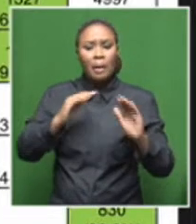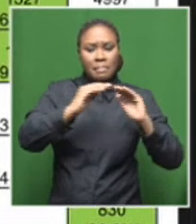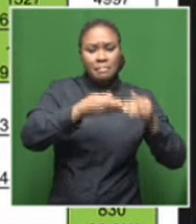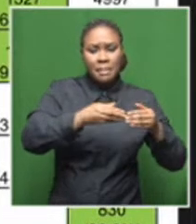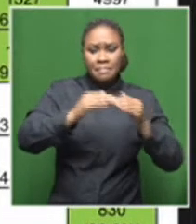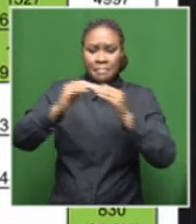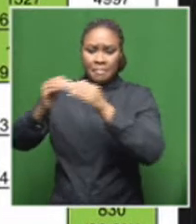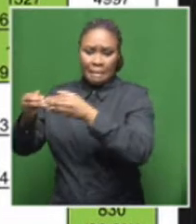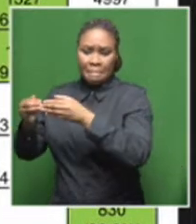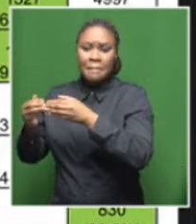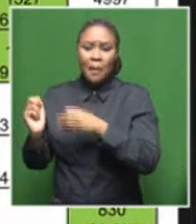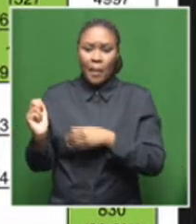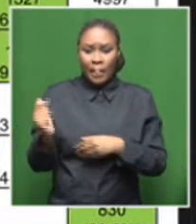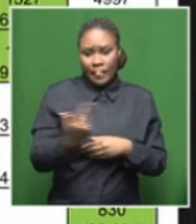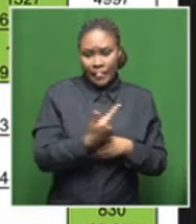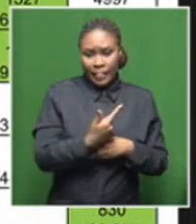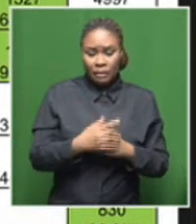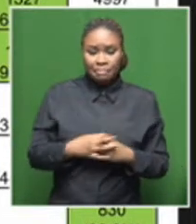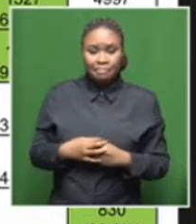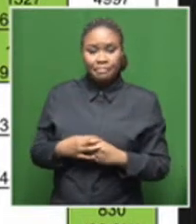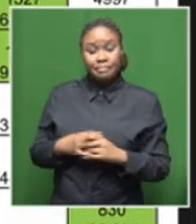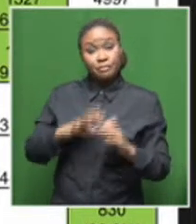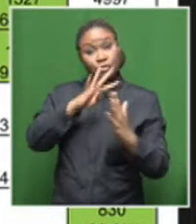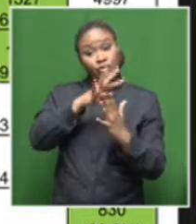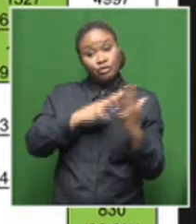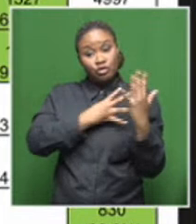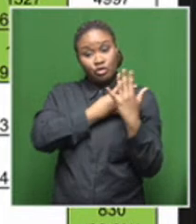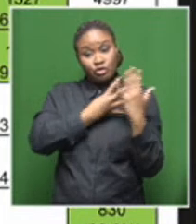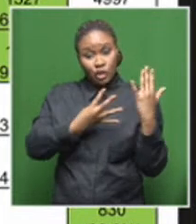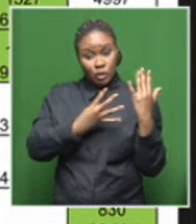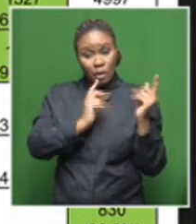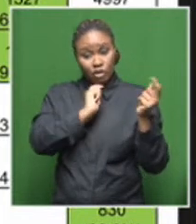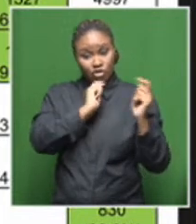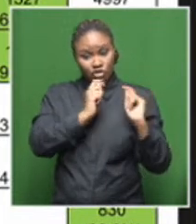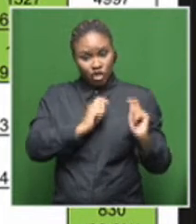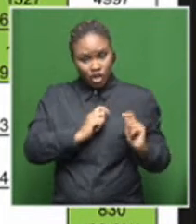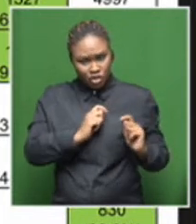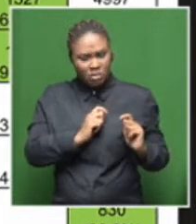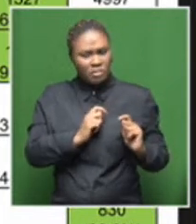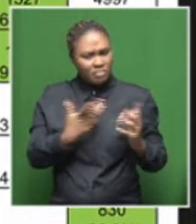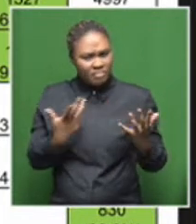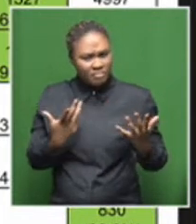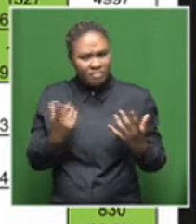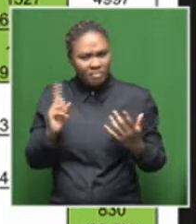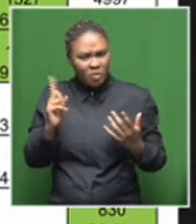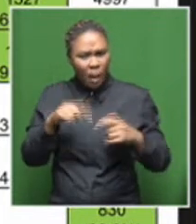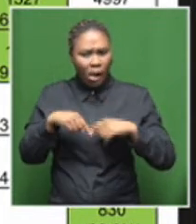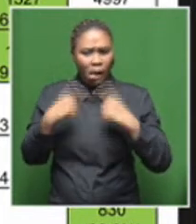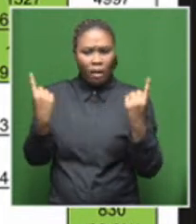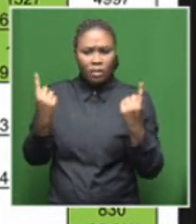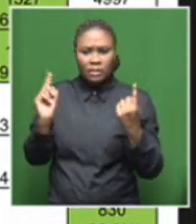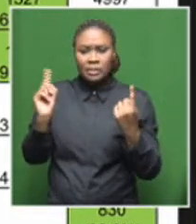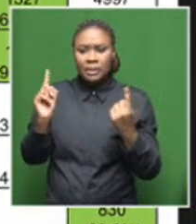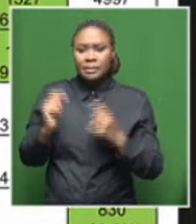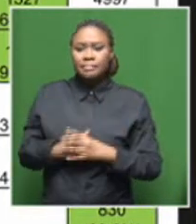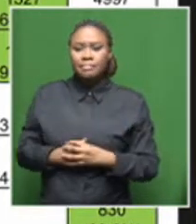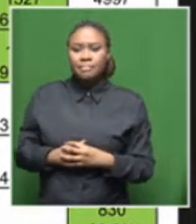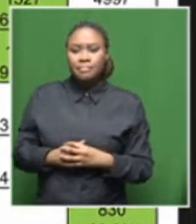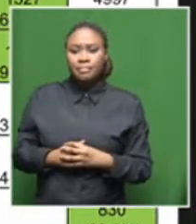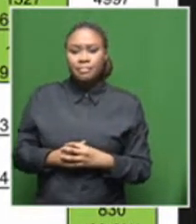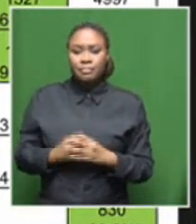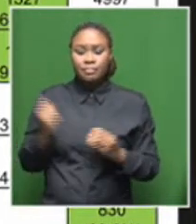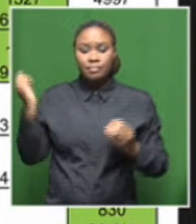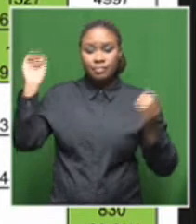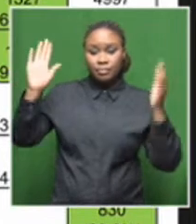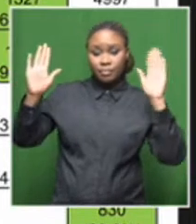the change in our schedule made any difference at all? So here I'm just looking at a couple of slides comparing the 16th